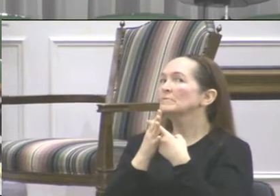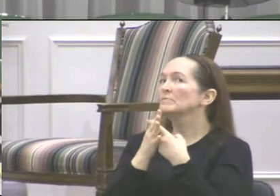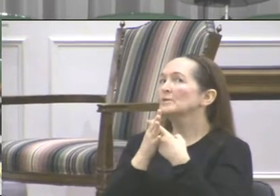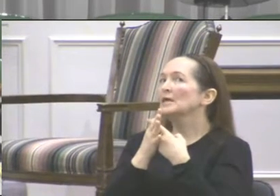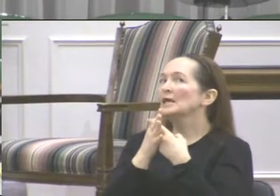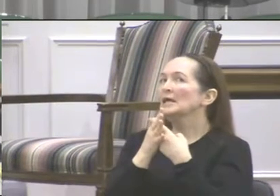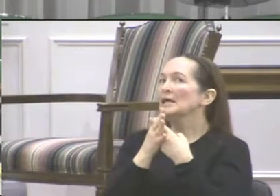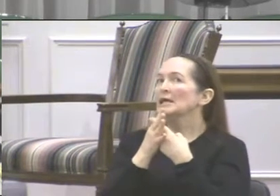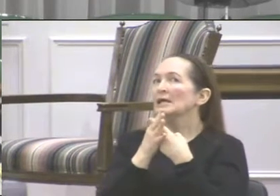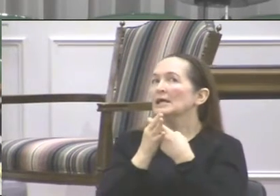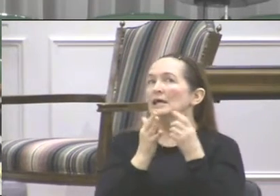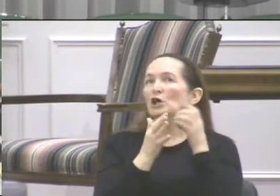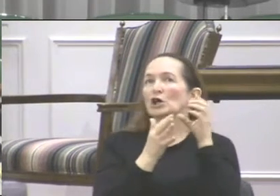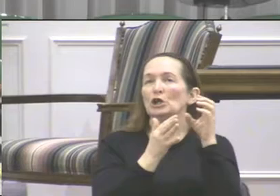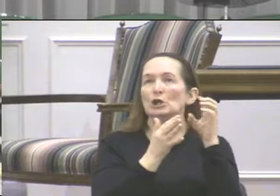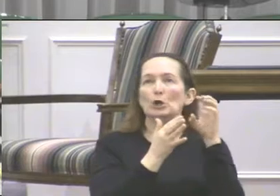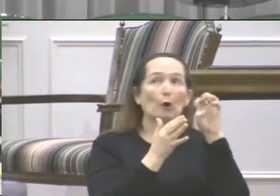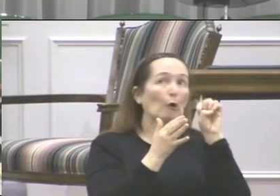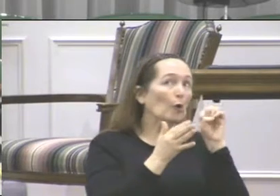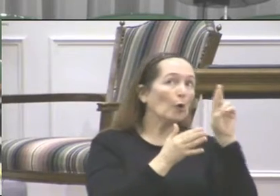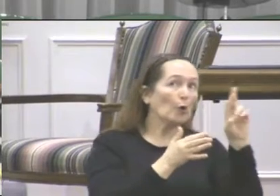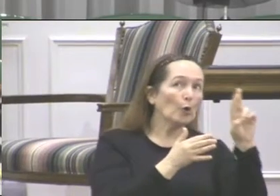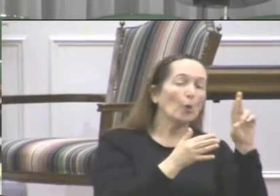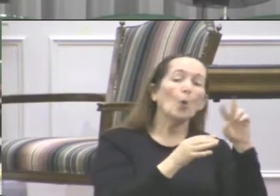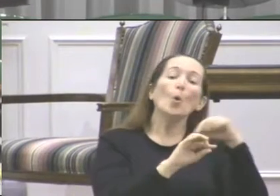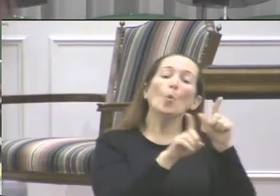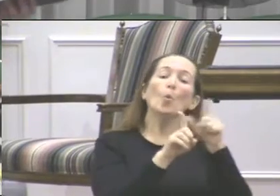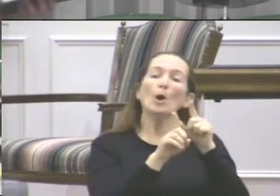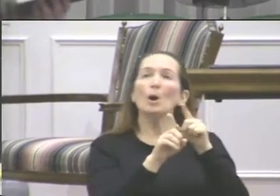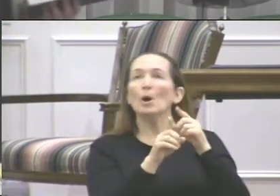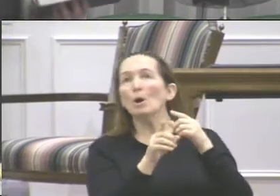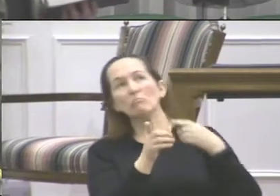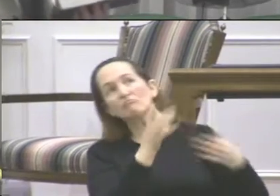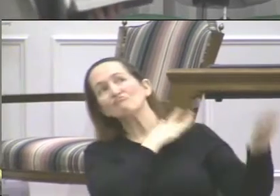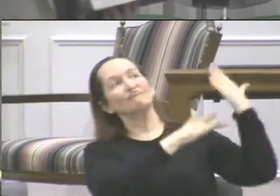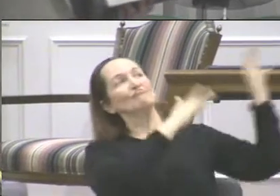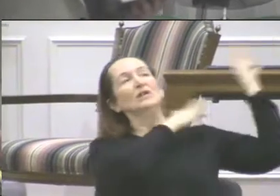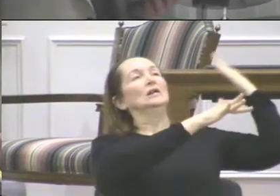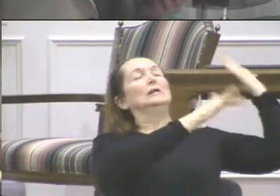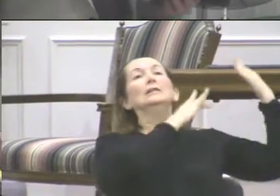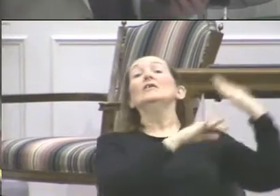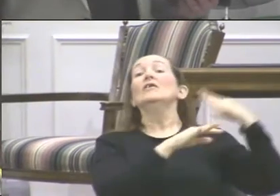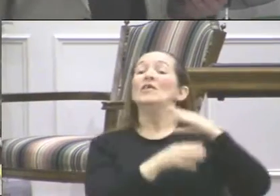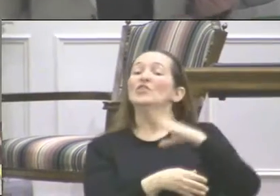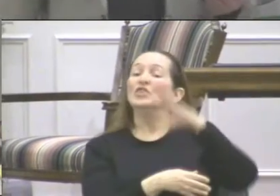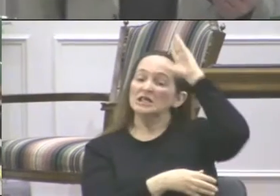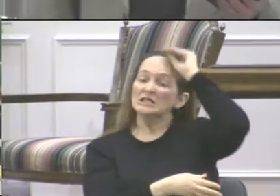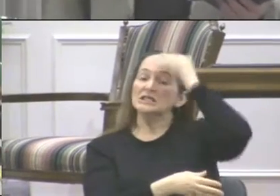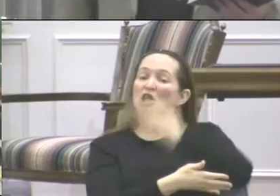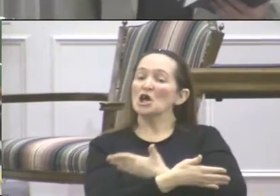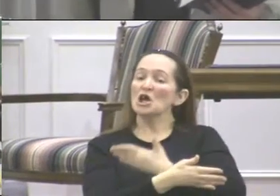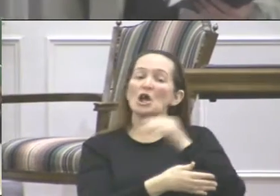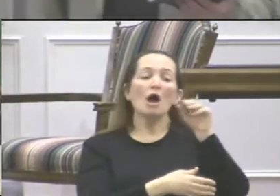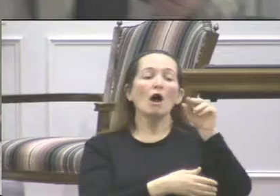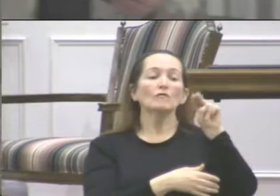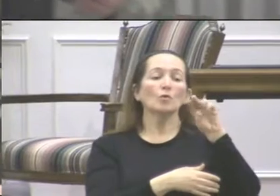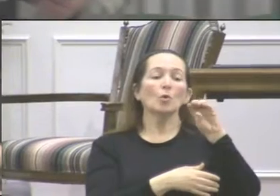Chaldeans, where the descendants of Shem, son of Noah, were living.